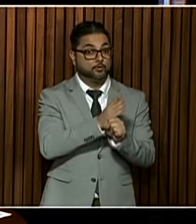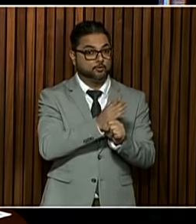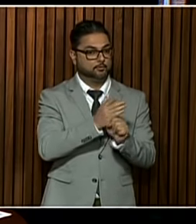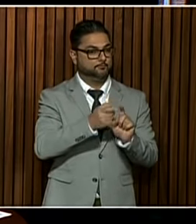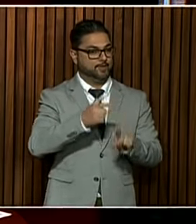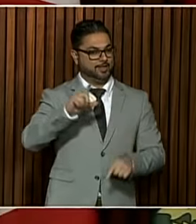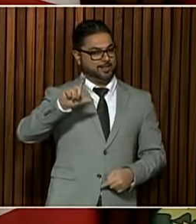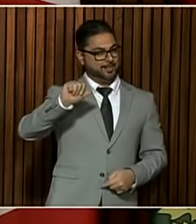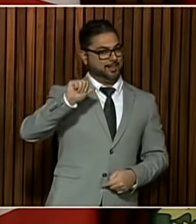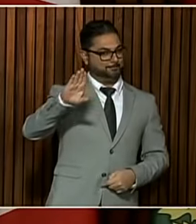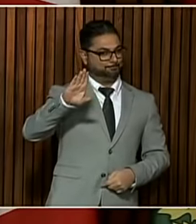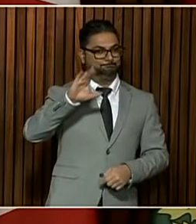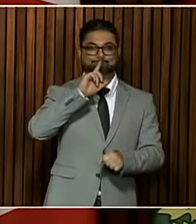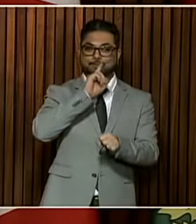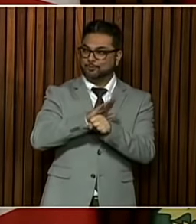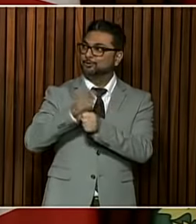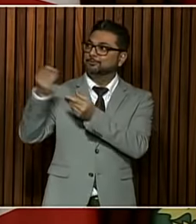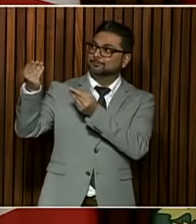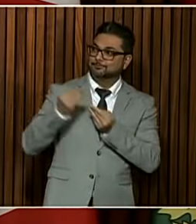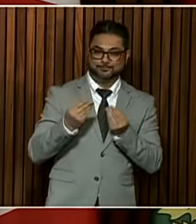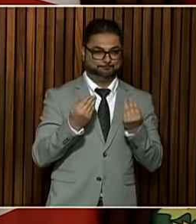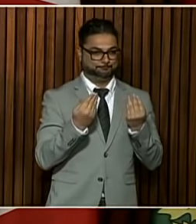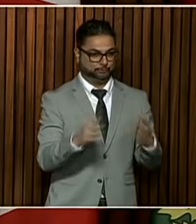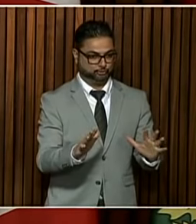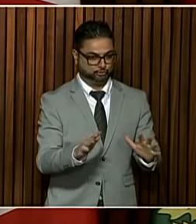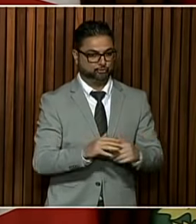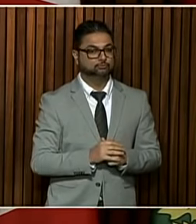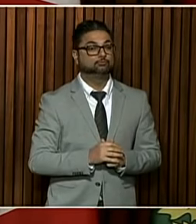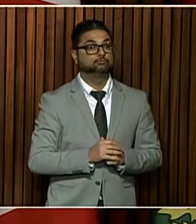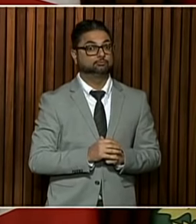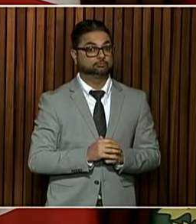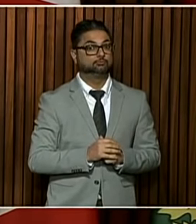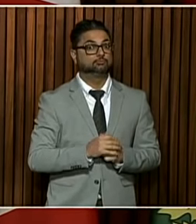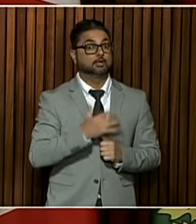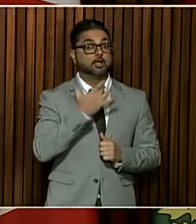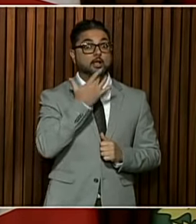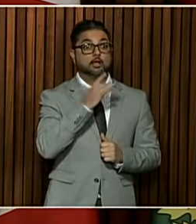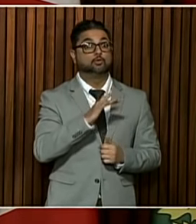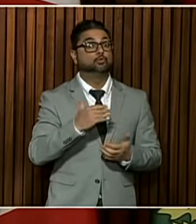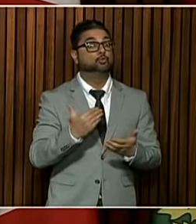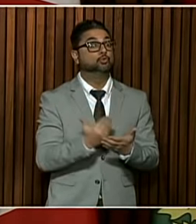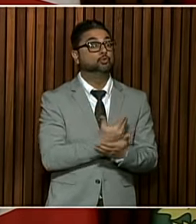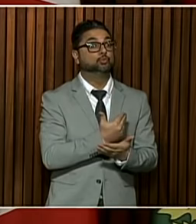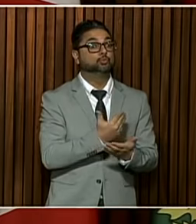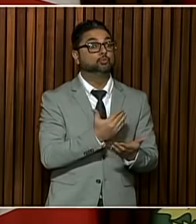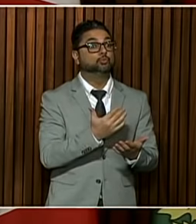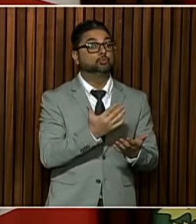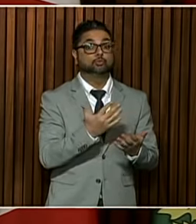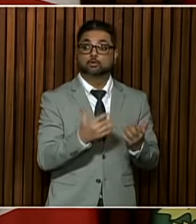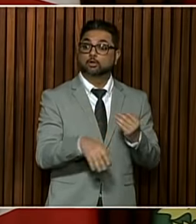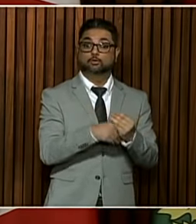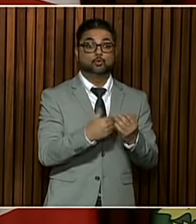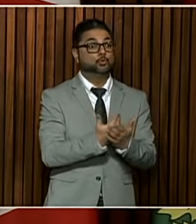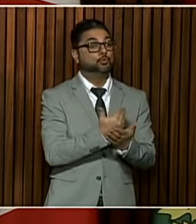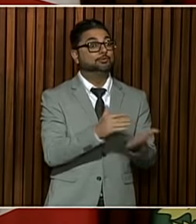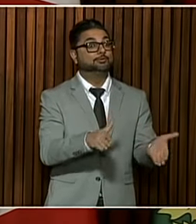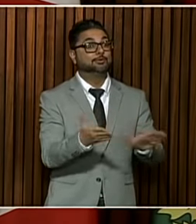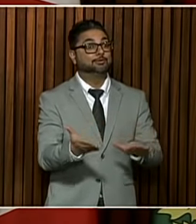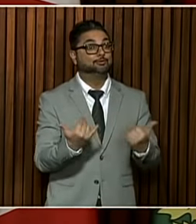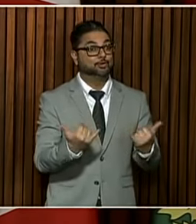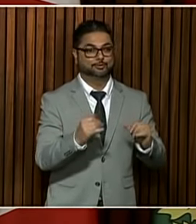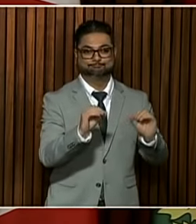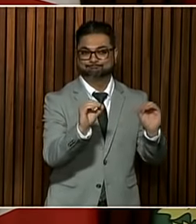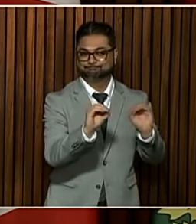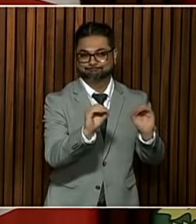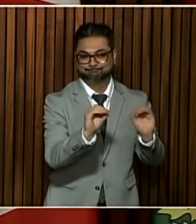Fortunately, we haven't had any new deaths since yesterday. We're still at the total of 18, which includes 2 that were